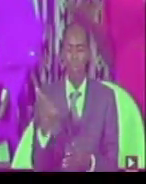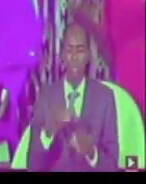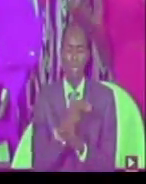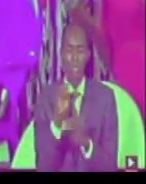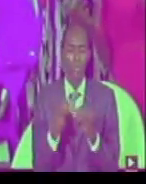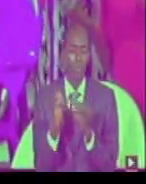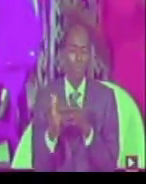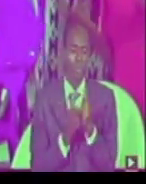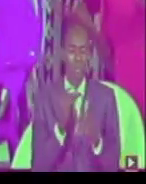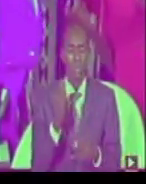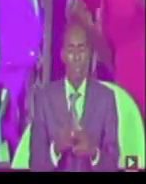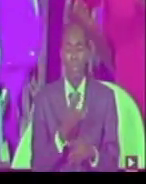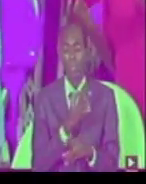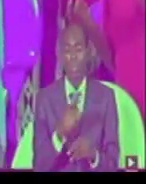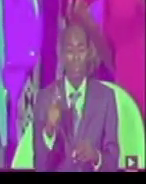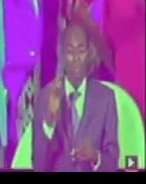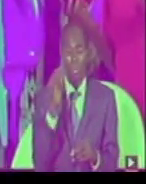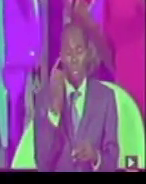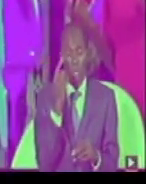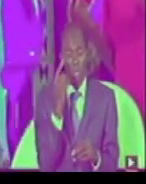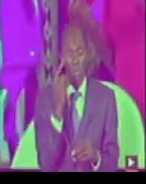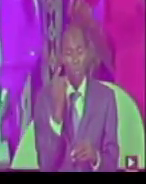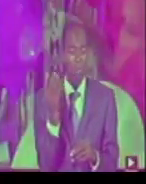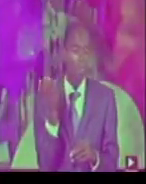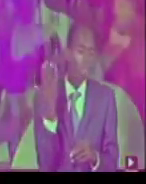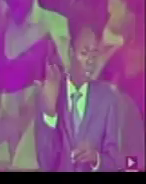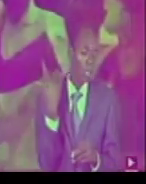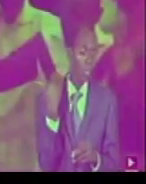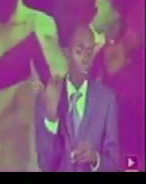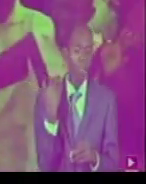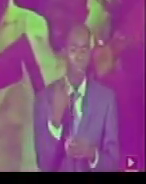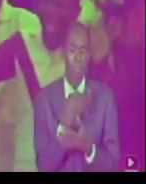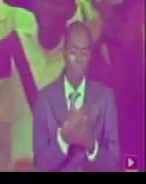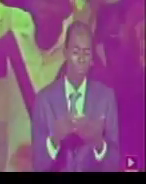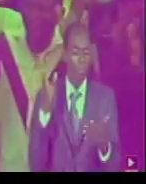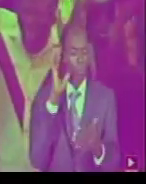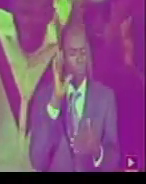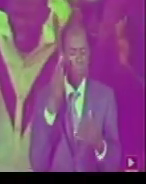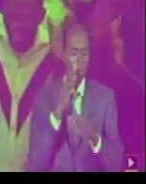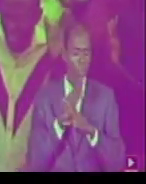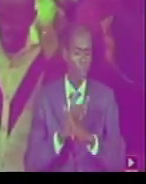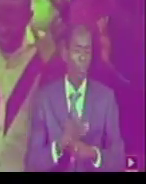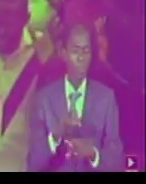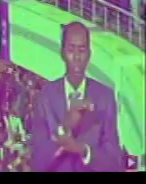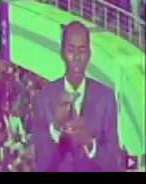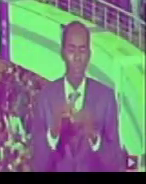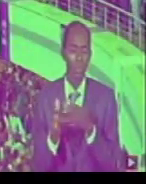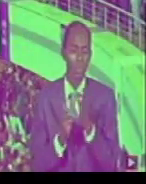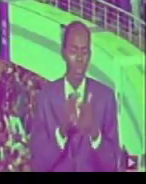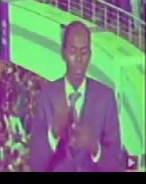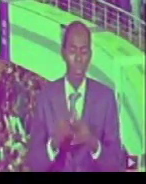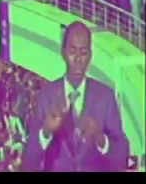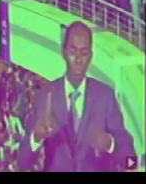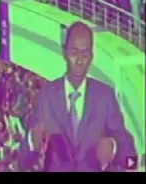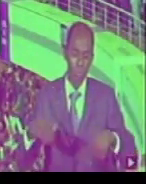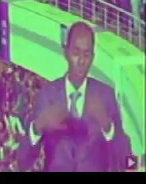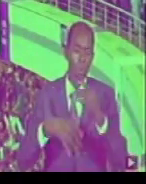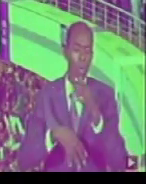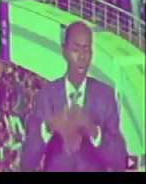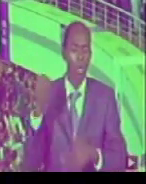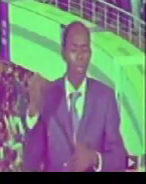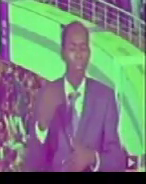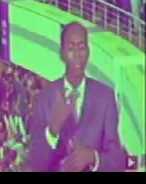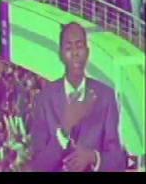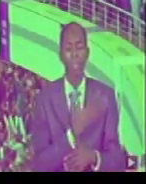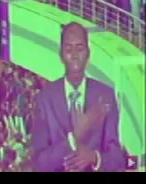no kind of past failure will hinder you anymore. Go forth and